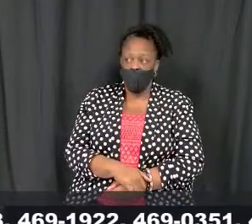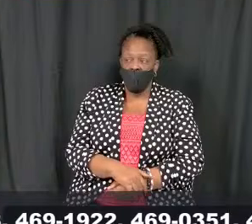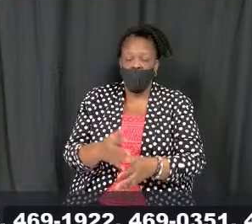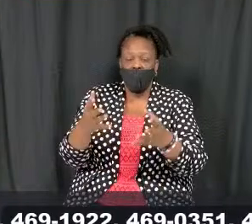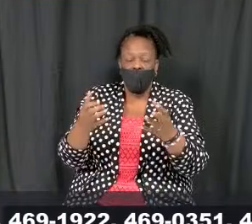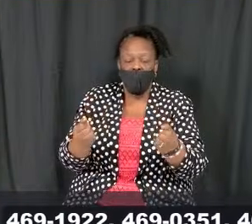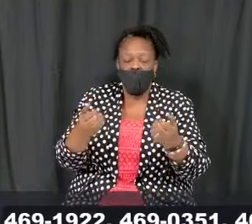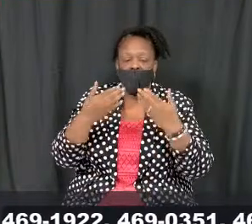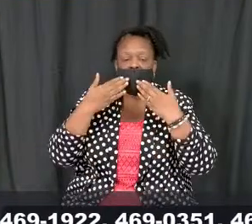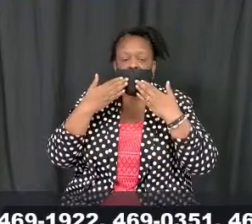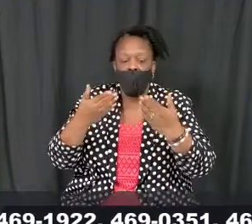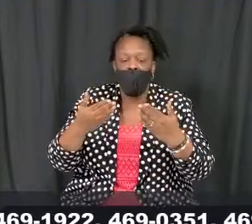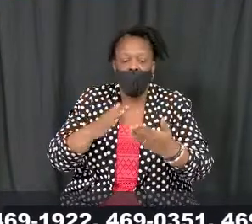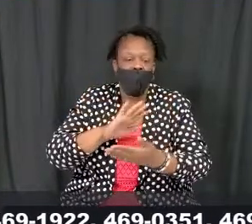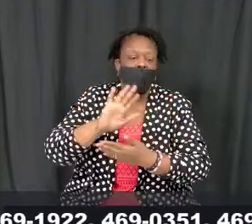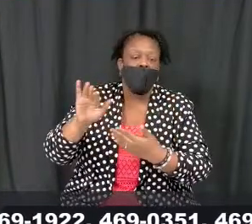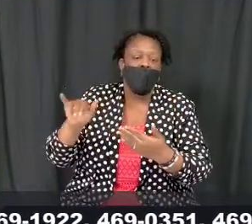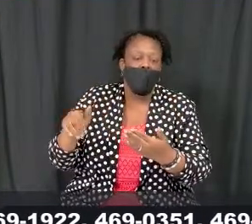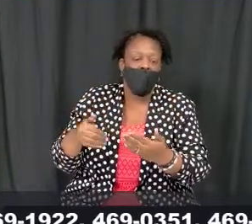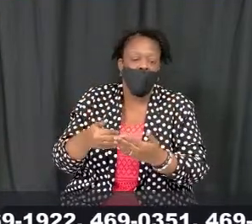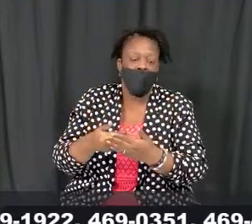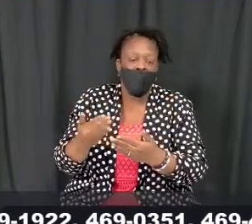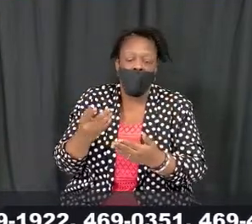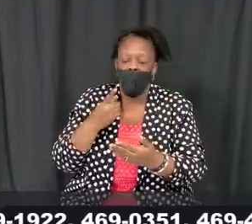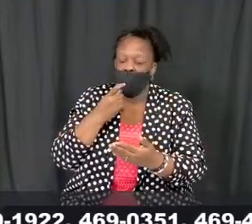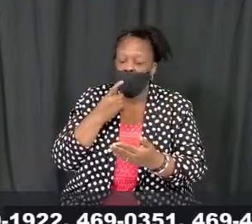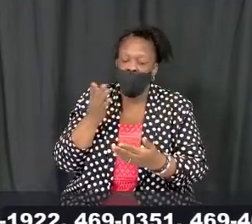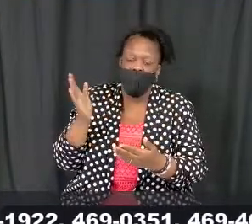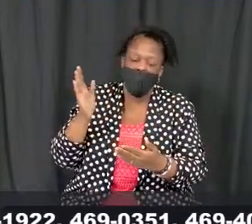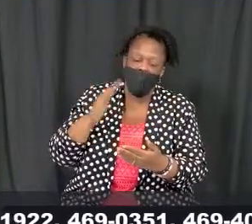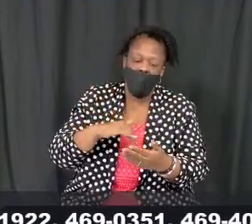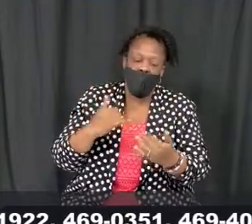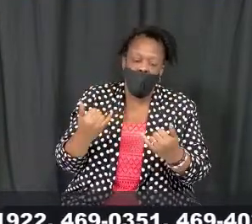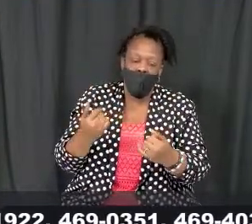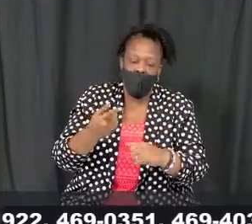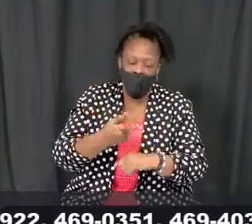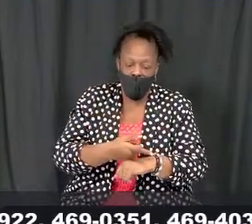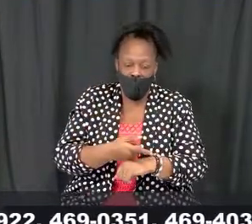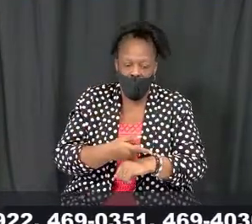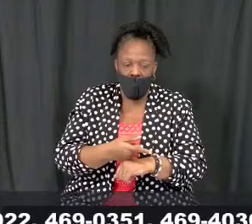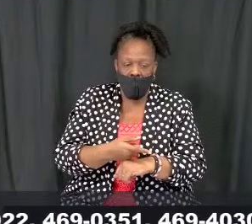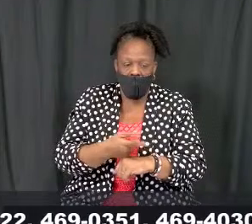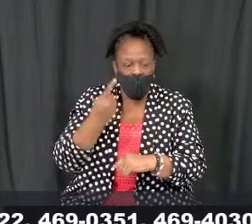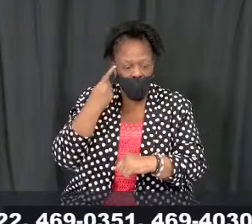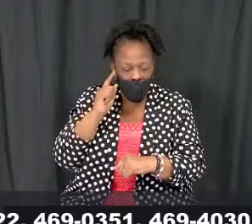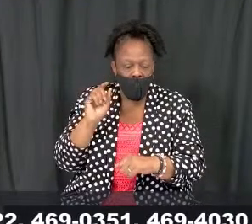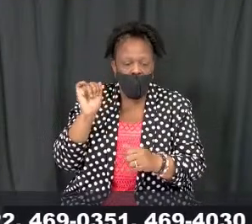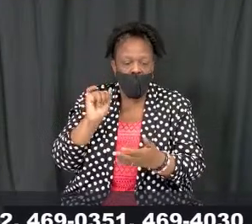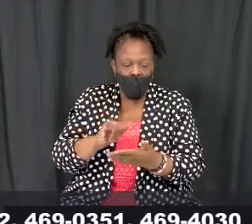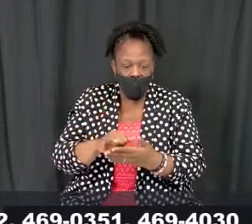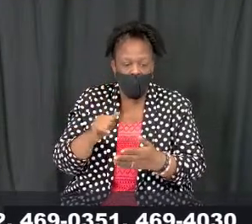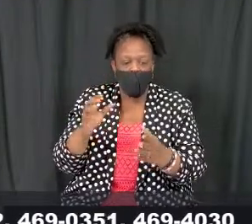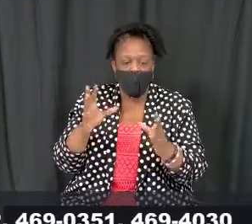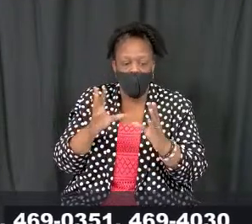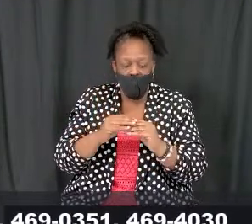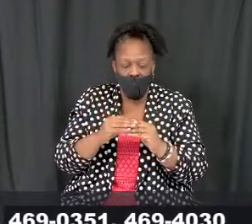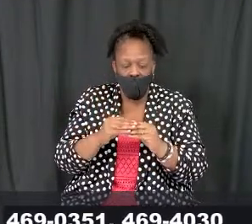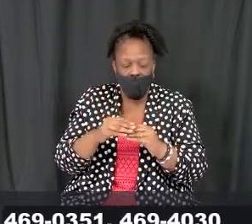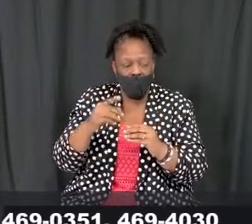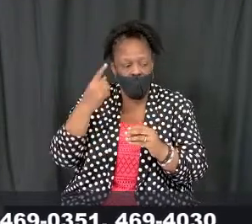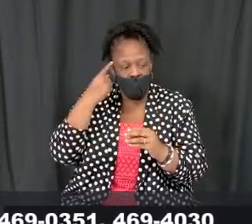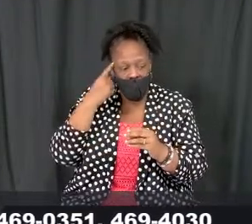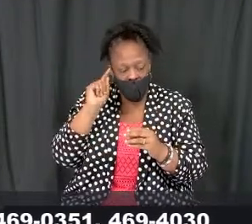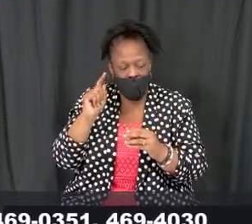thank all of you who participated in today's press briefing. I want to thank the media for